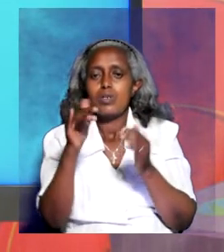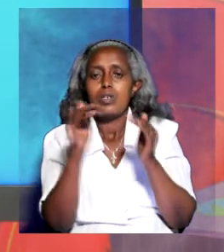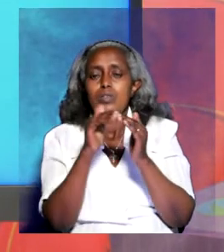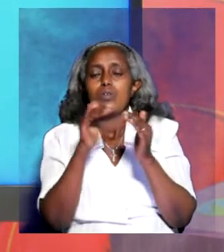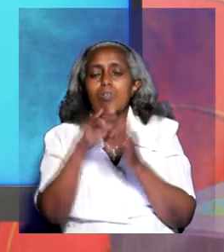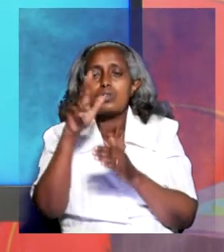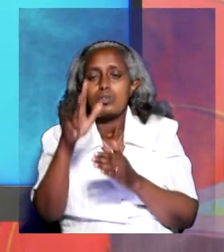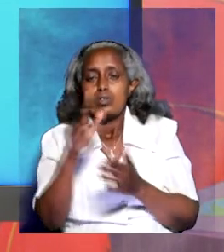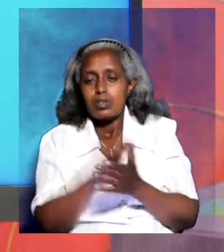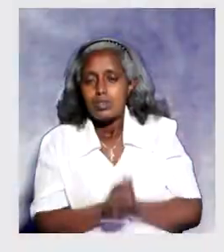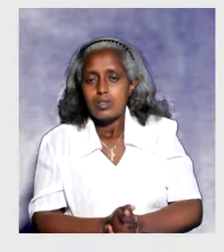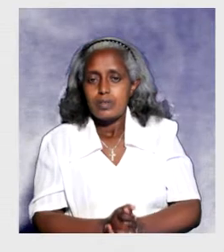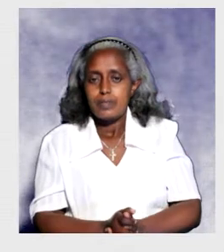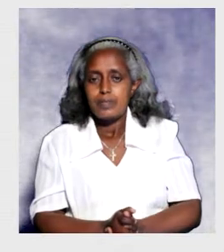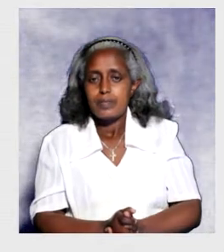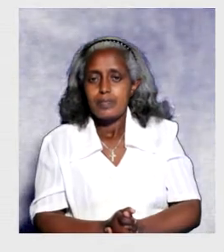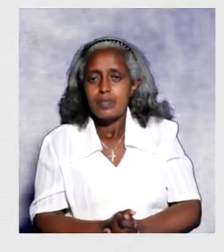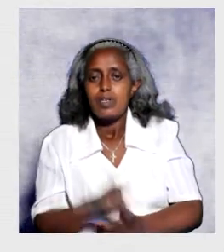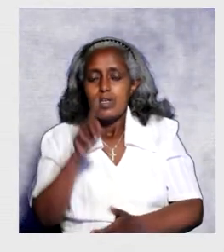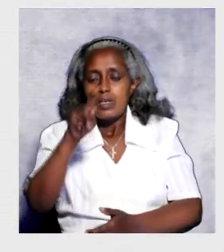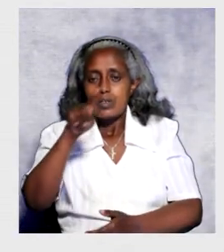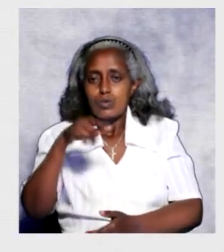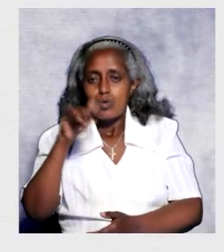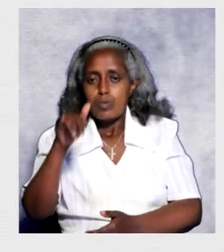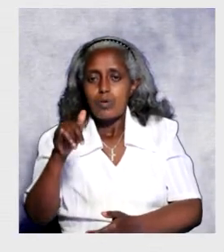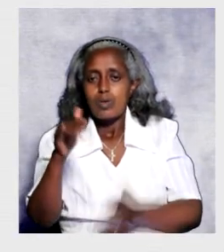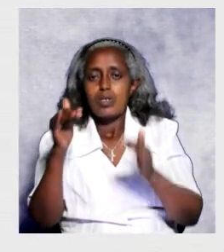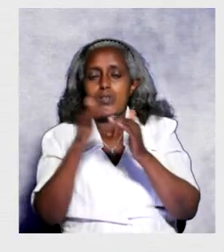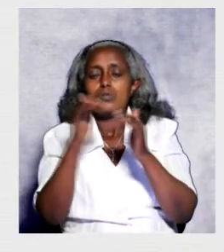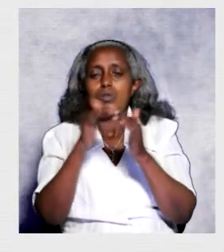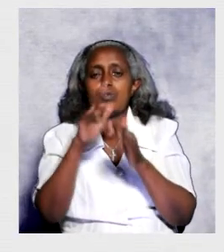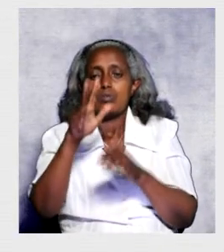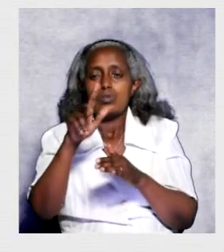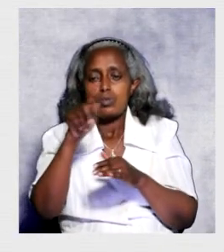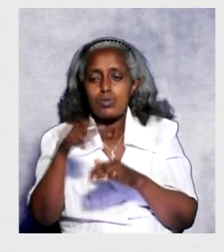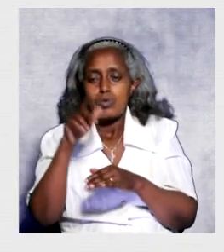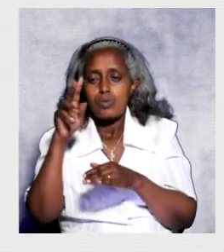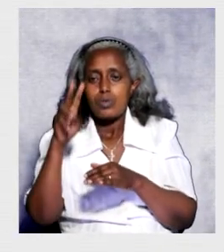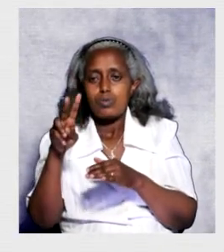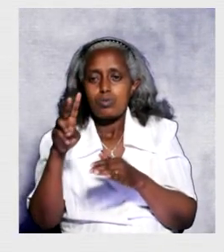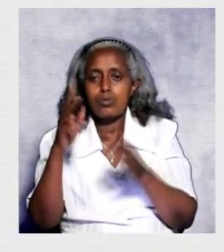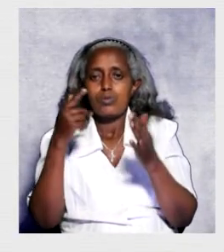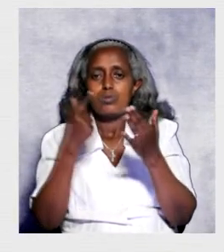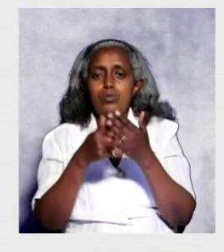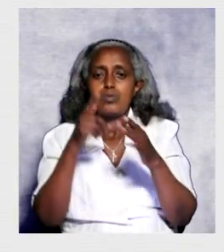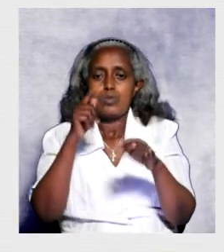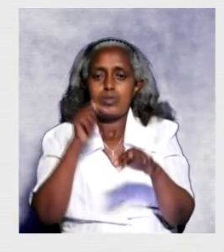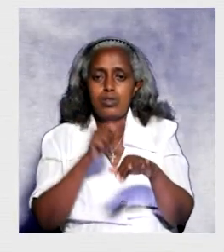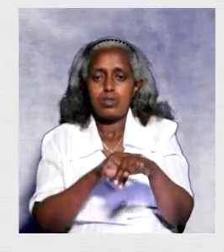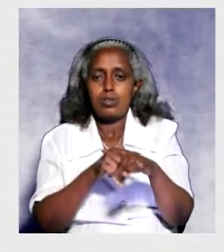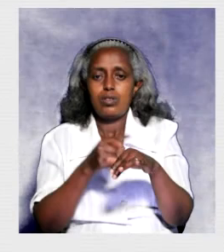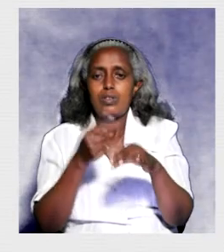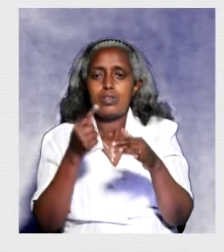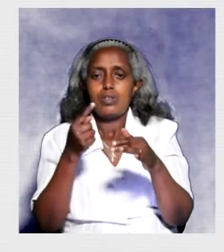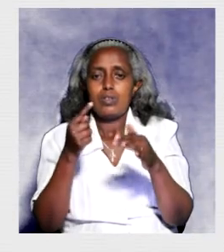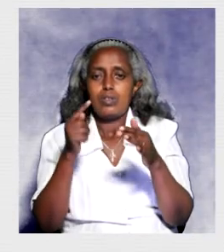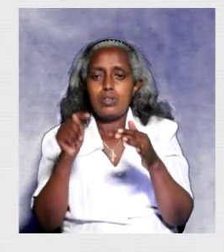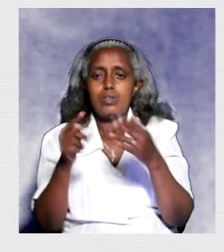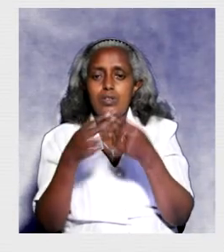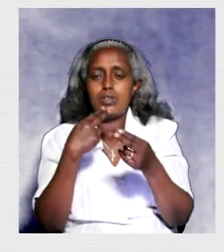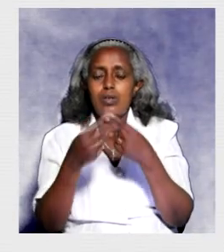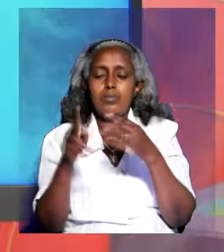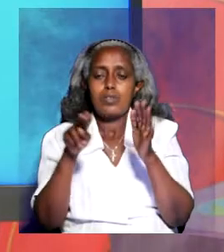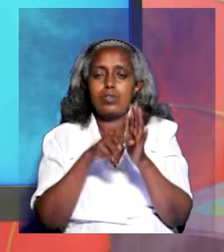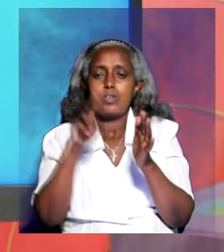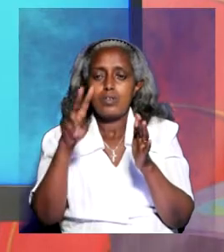to 3. X, y is equal to 3,2 plus t times negative